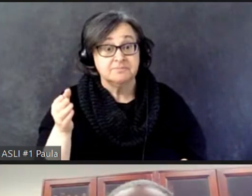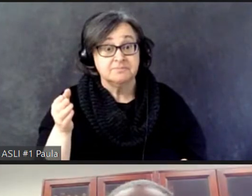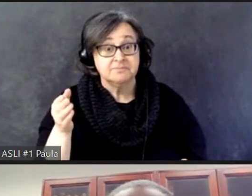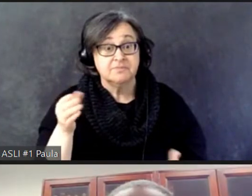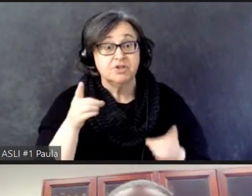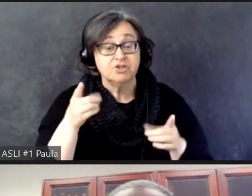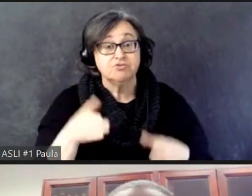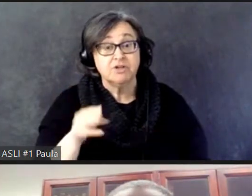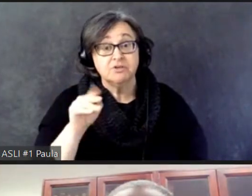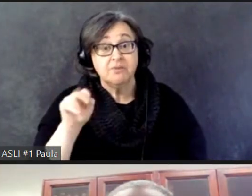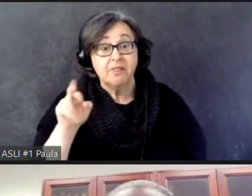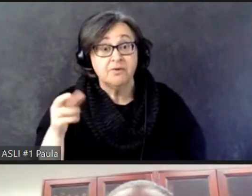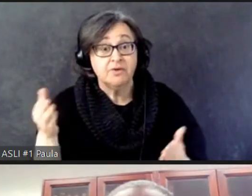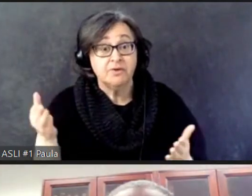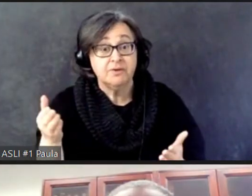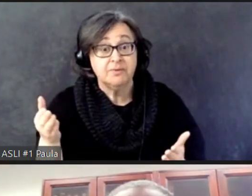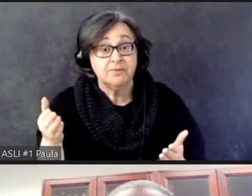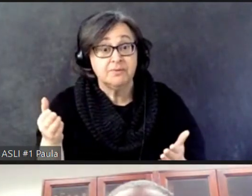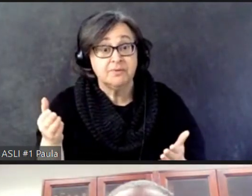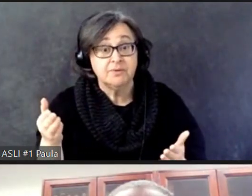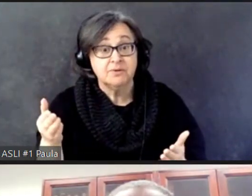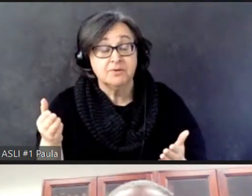Director Miller?